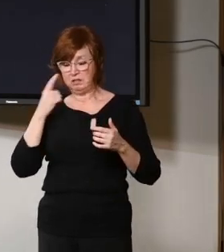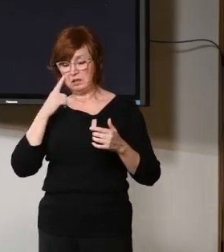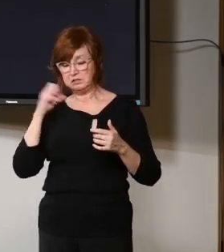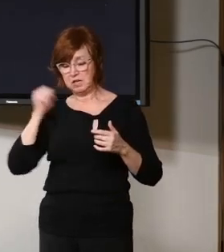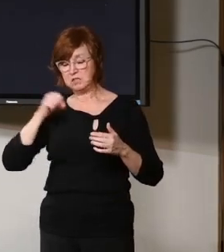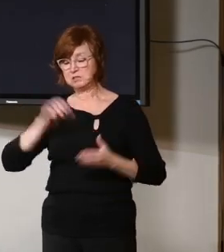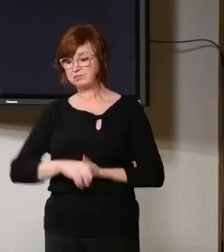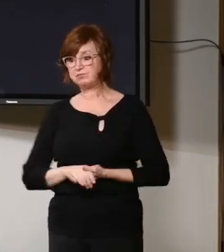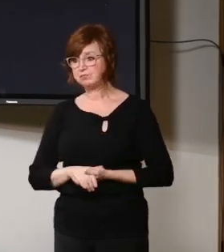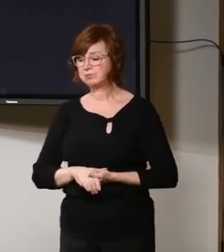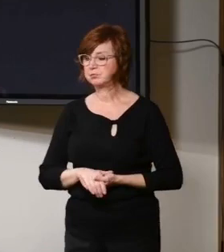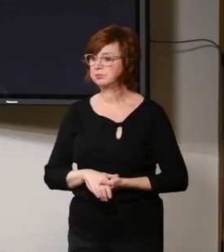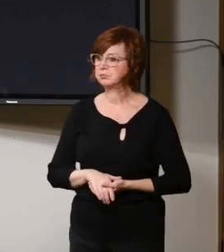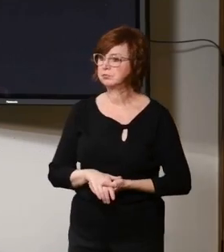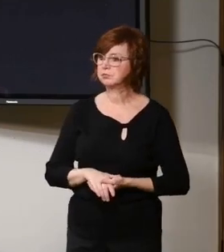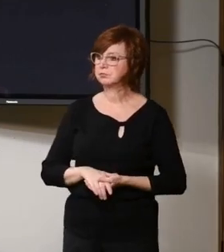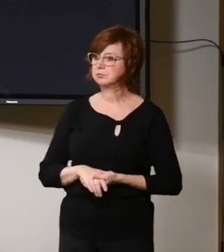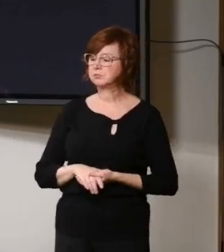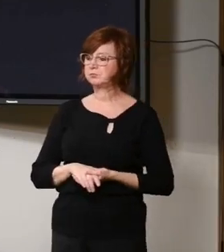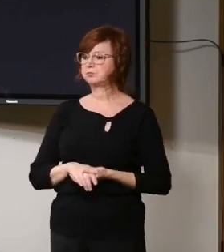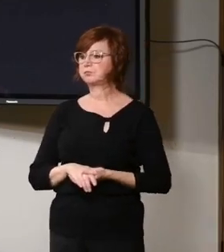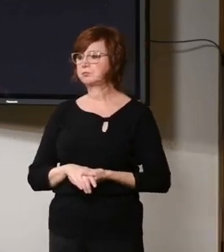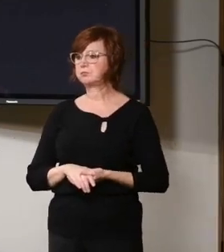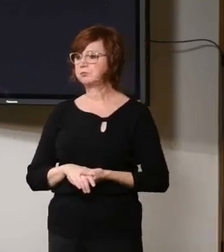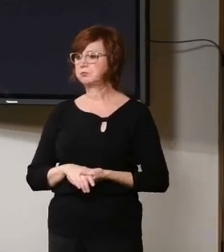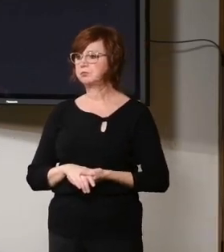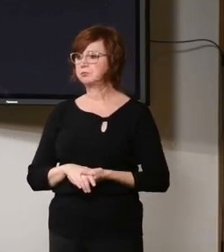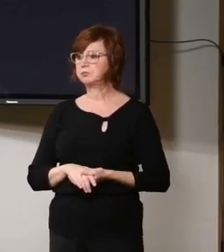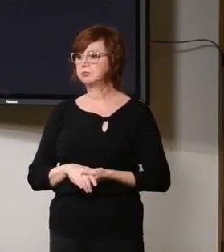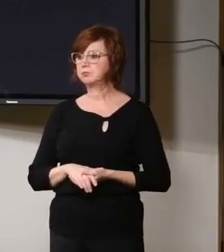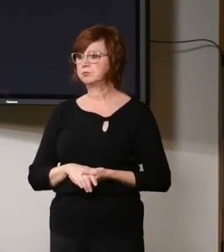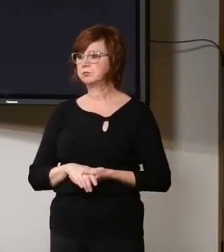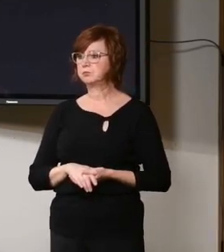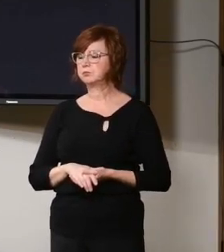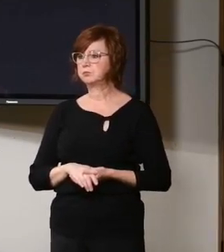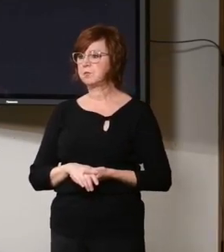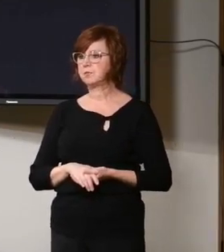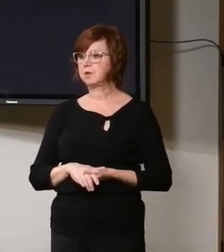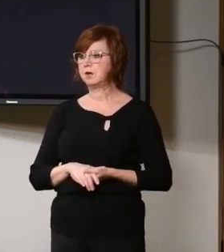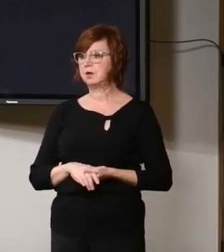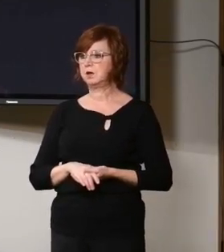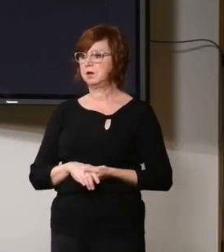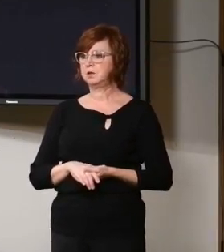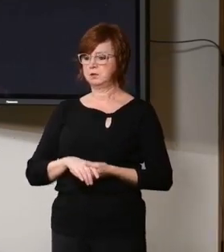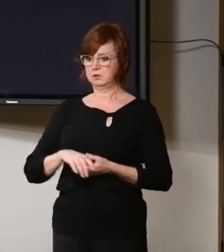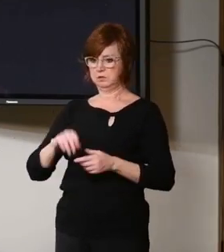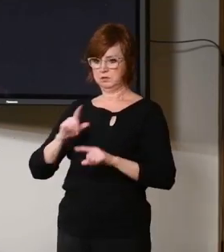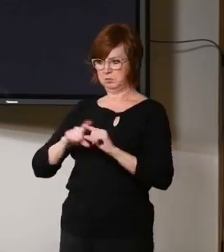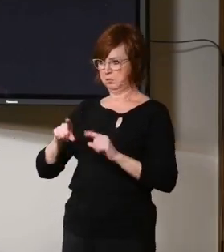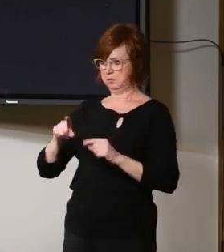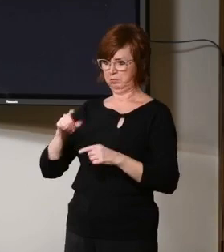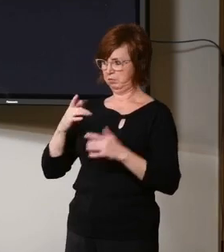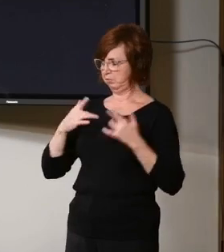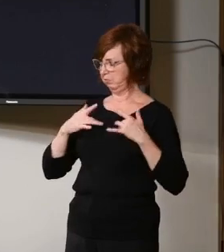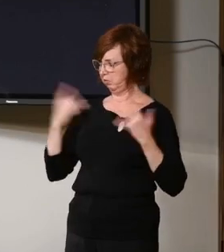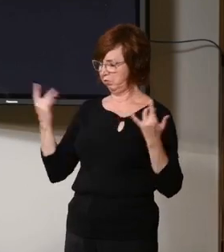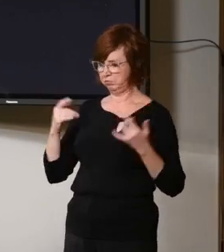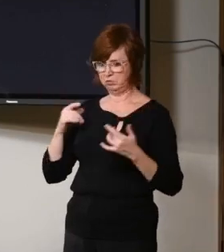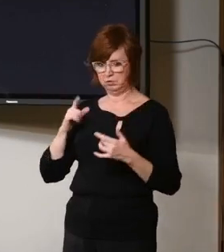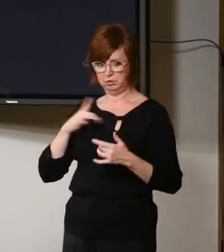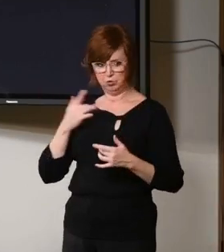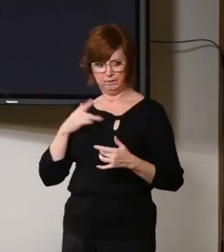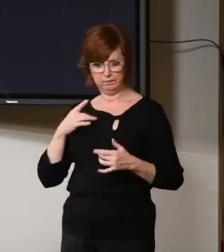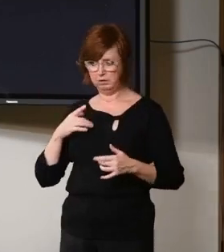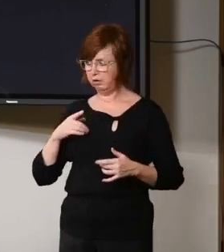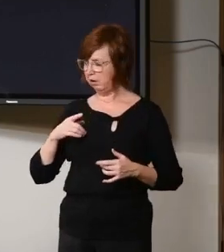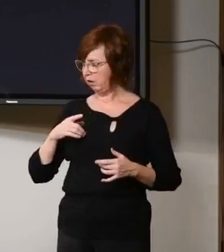how would you respond to people saying that feels a bit accusatory? You know, these frontline staffs are kind of busting their butts right now. They're under a